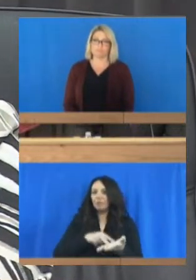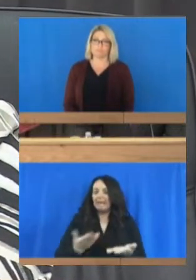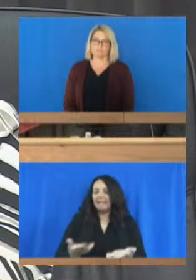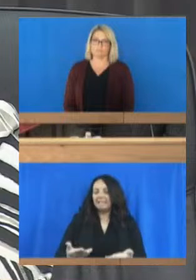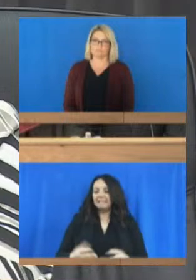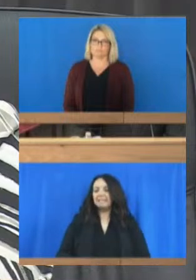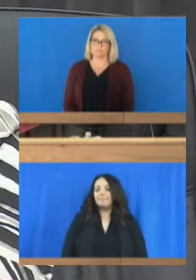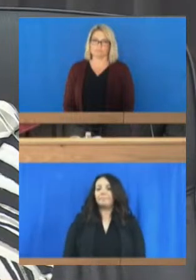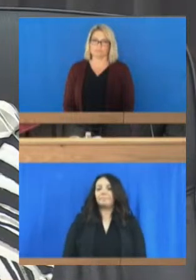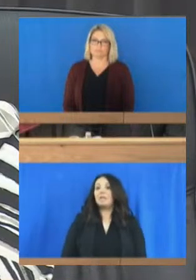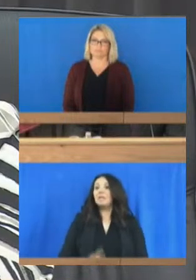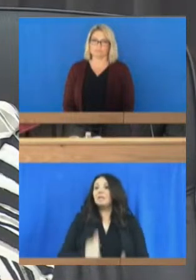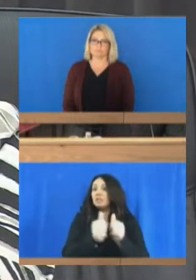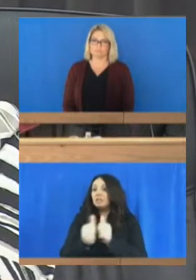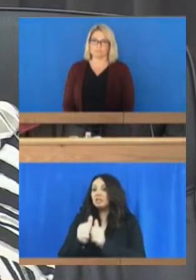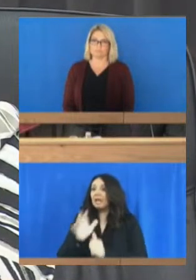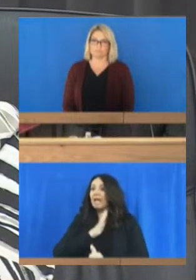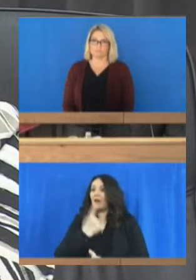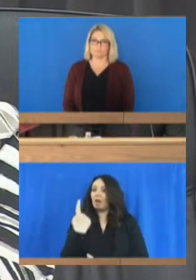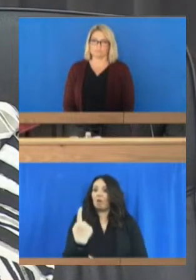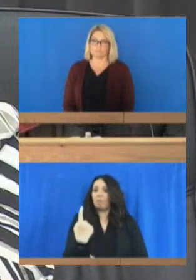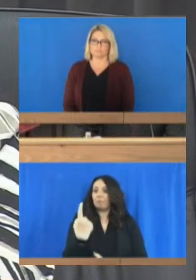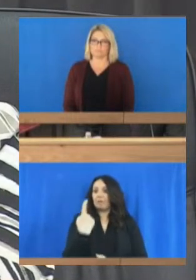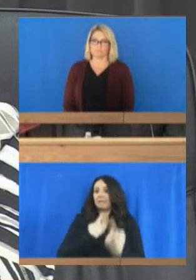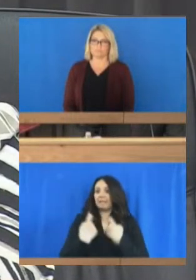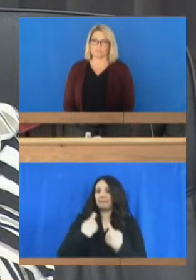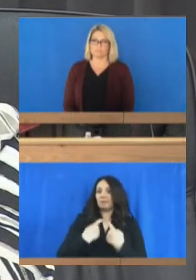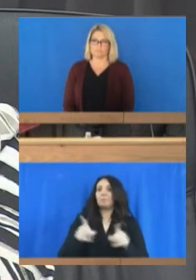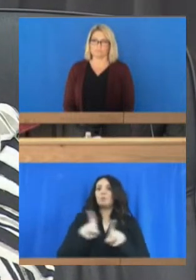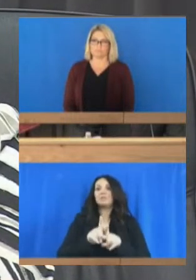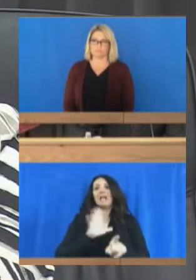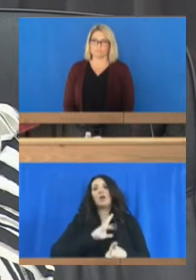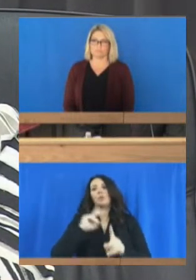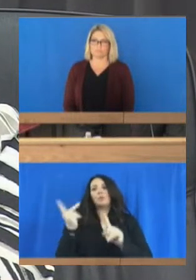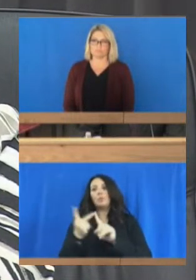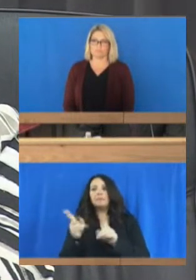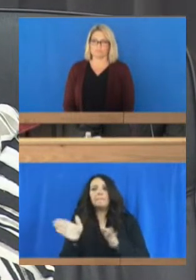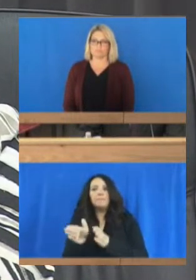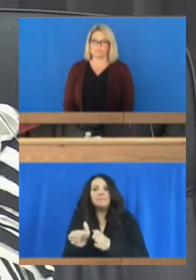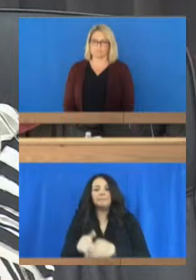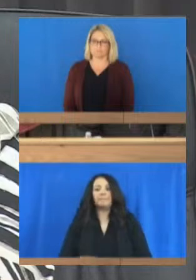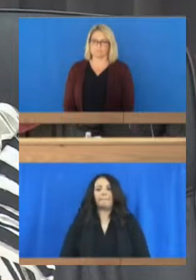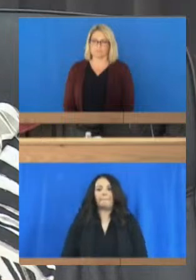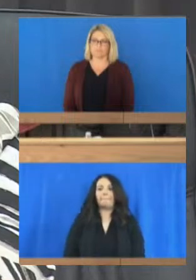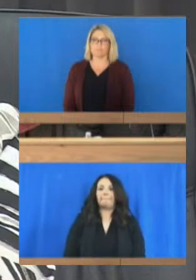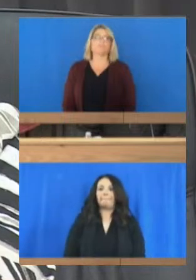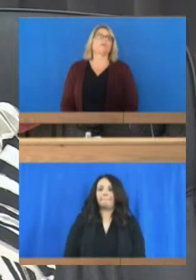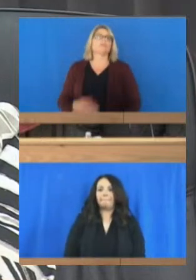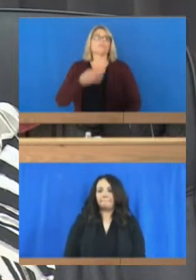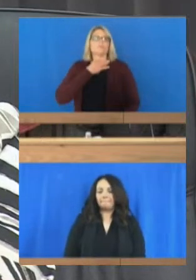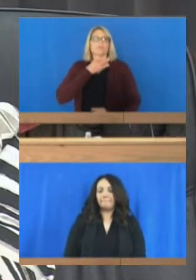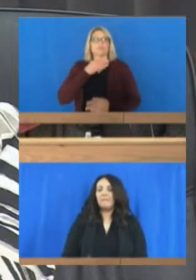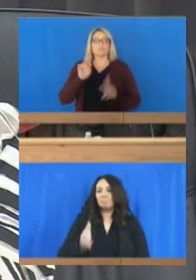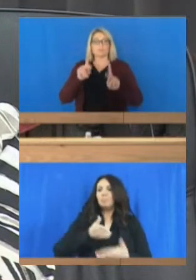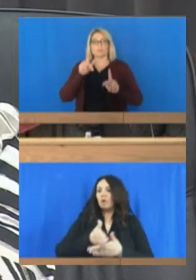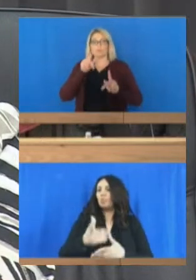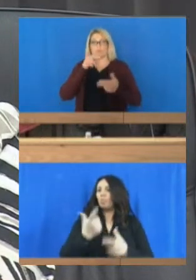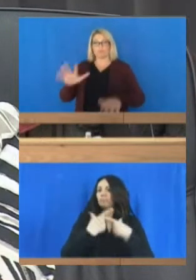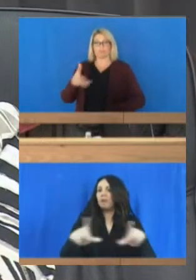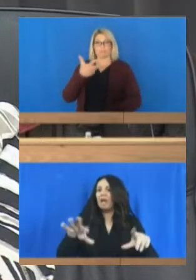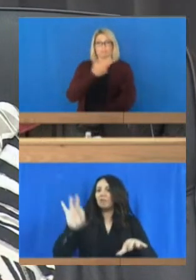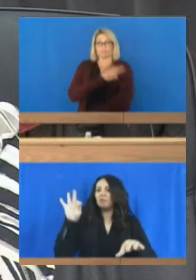My understanding is they received their first dose in February and they received their second dose in April. In terms